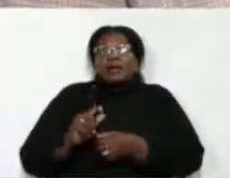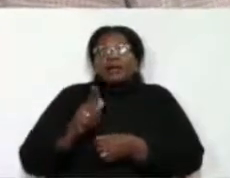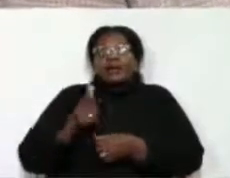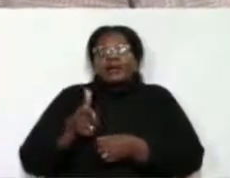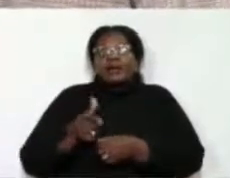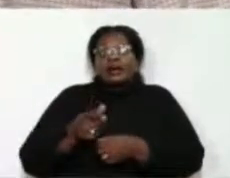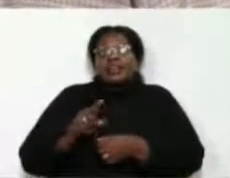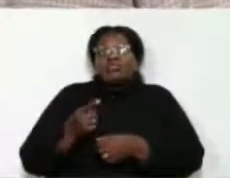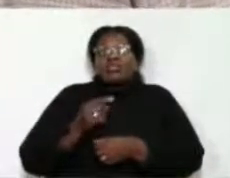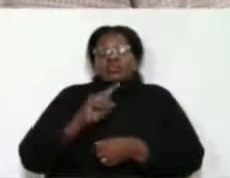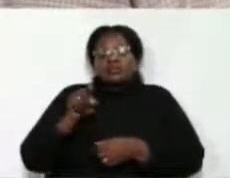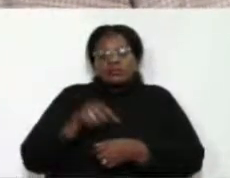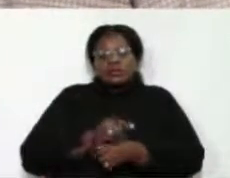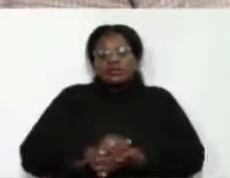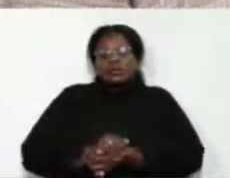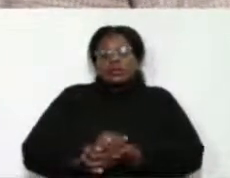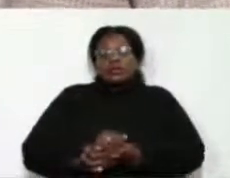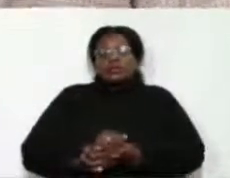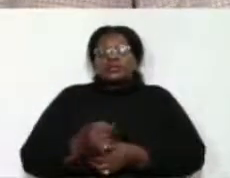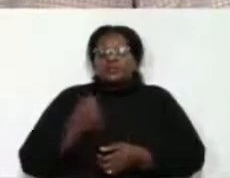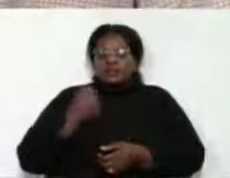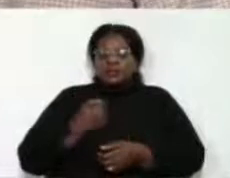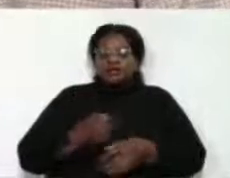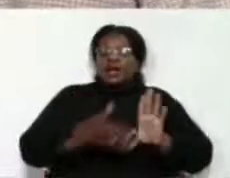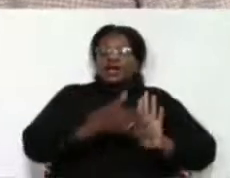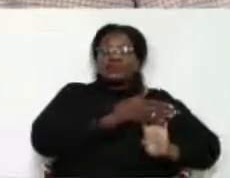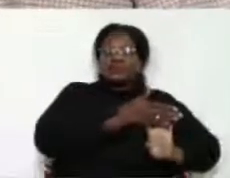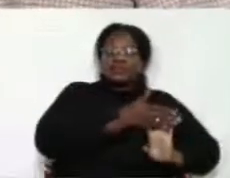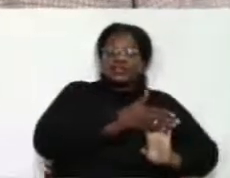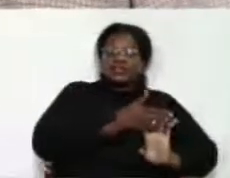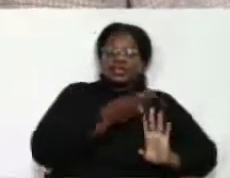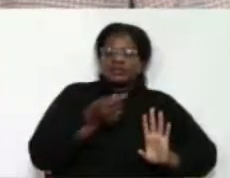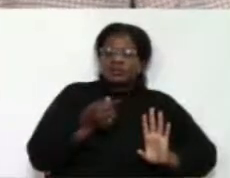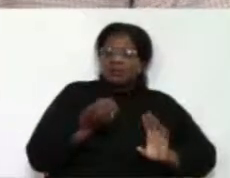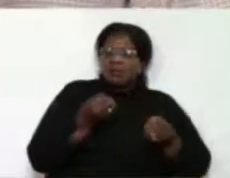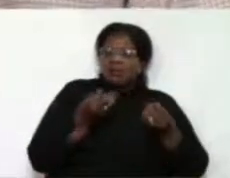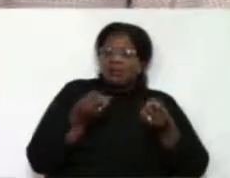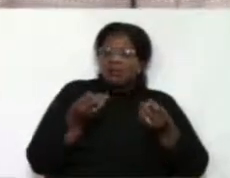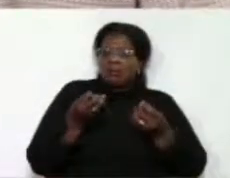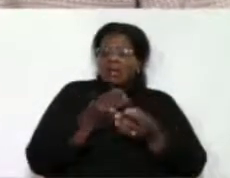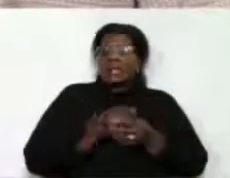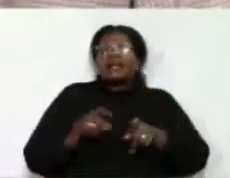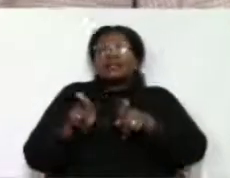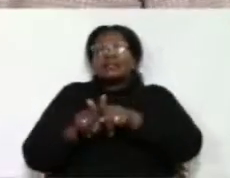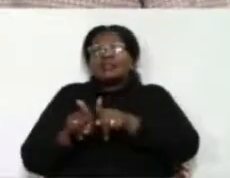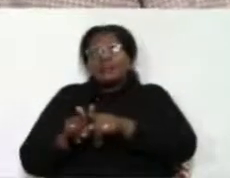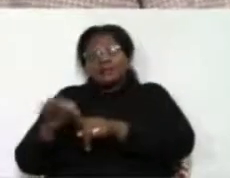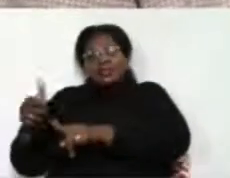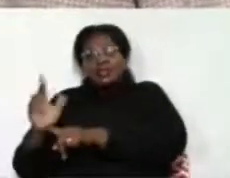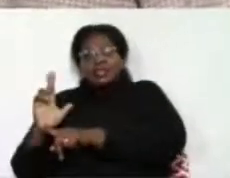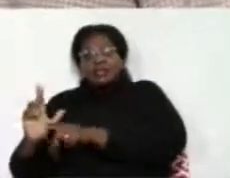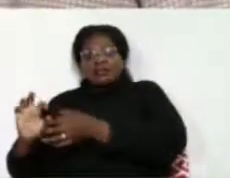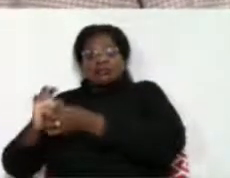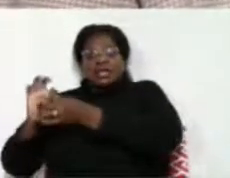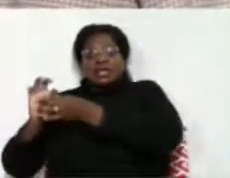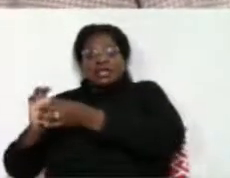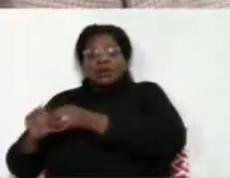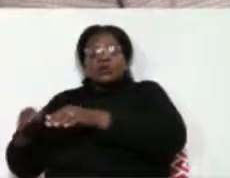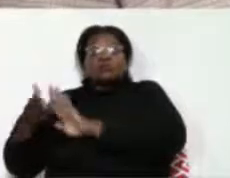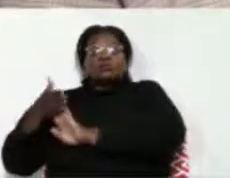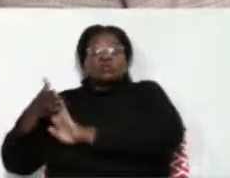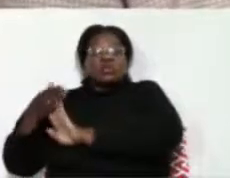fall apart. I'm invested in as much as in myself as Absai. If you leave the business,